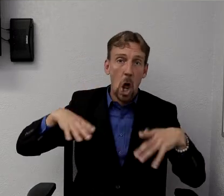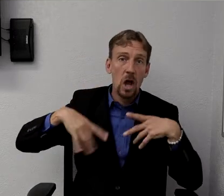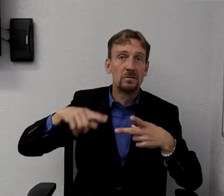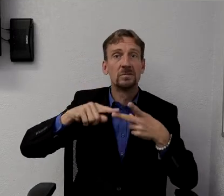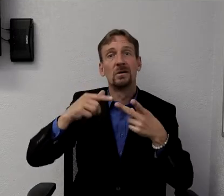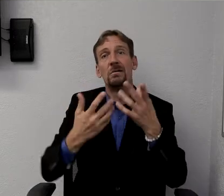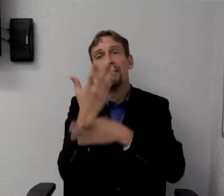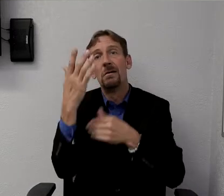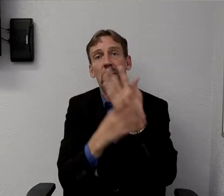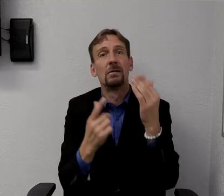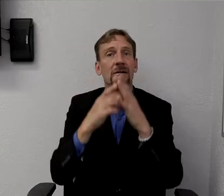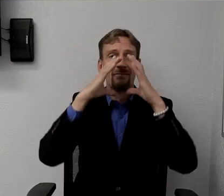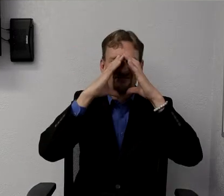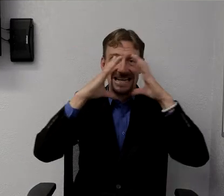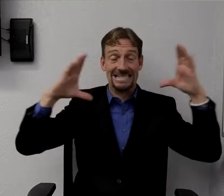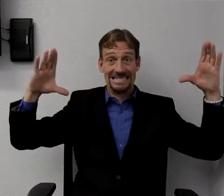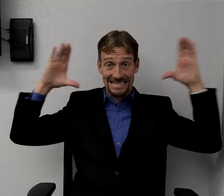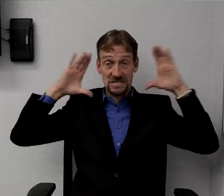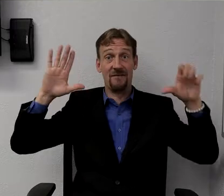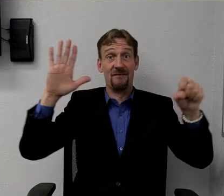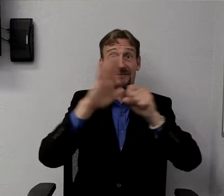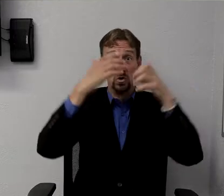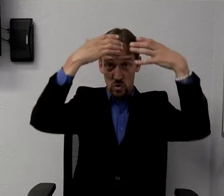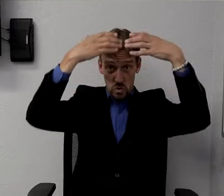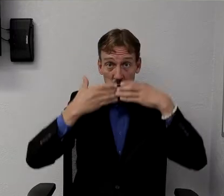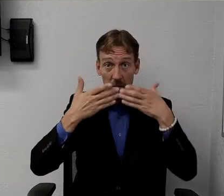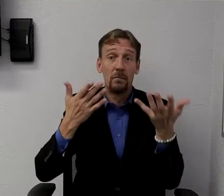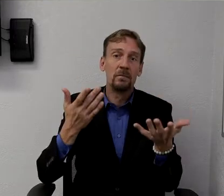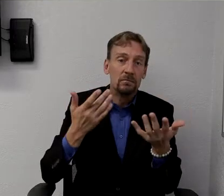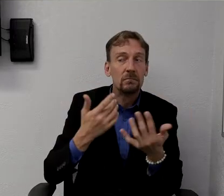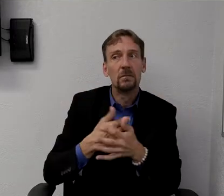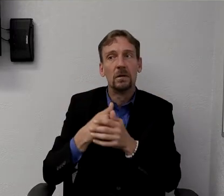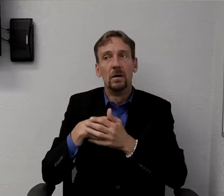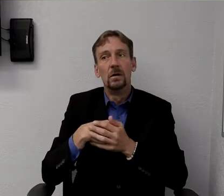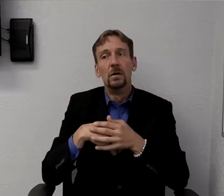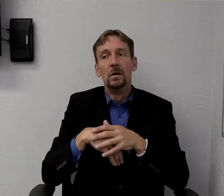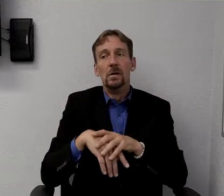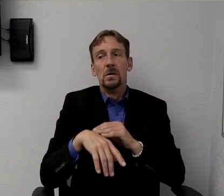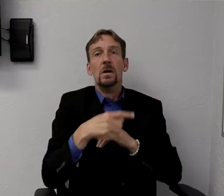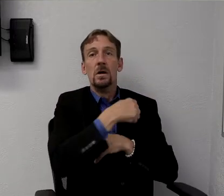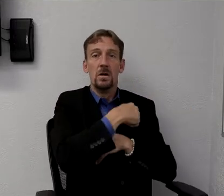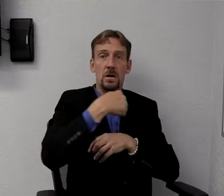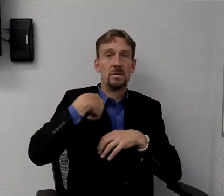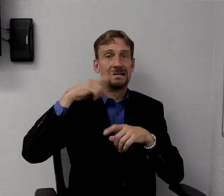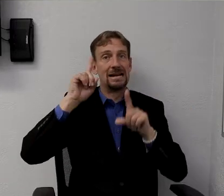shields, things of that nature. So we are asking our employees